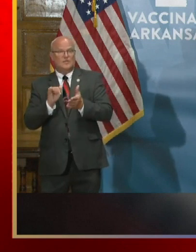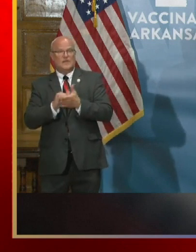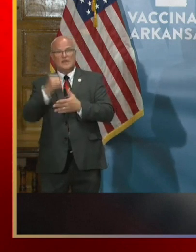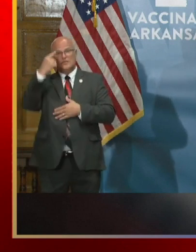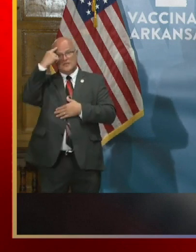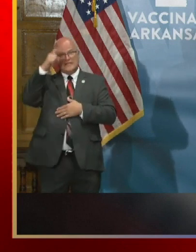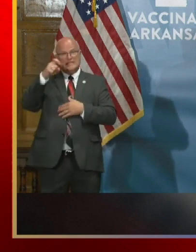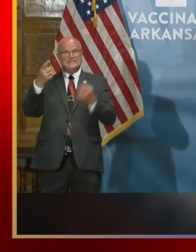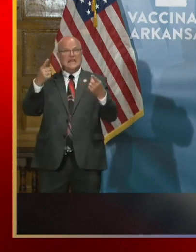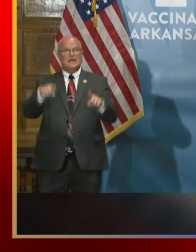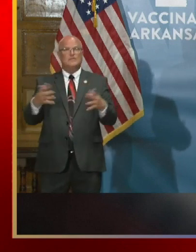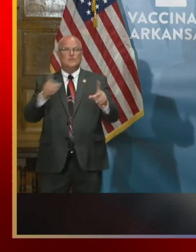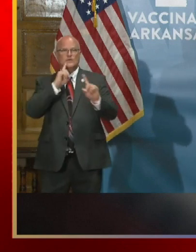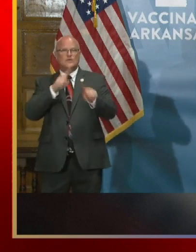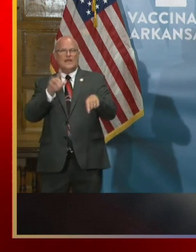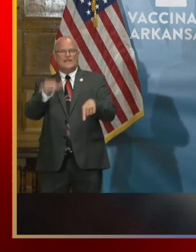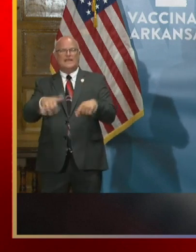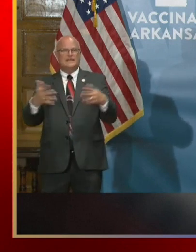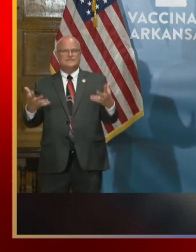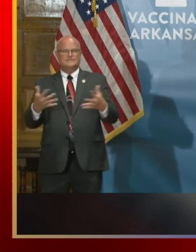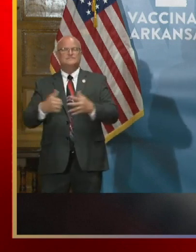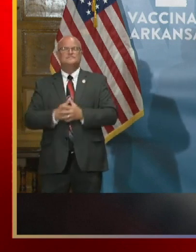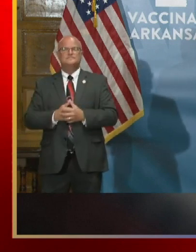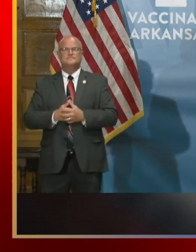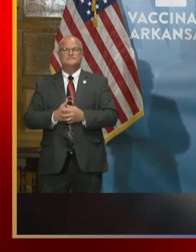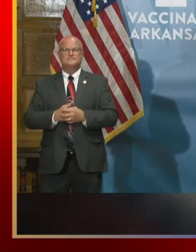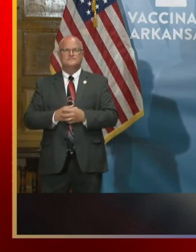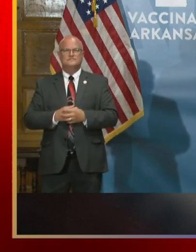you think should happen? What's your reaction to that overall?